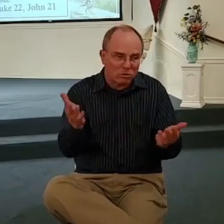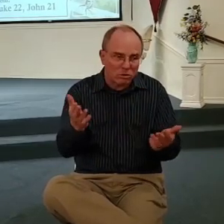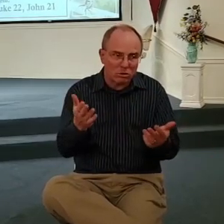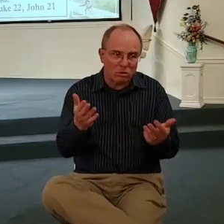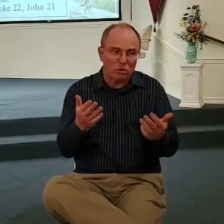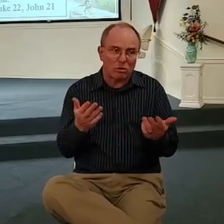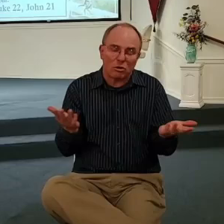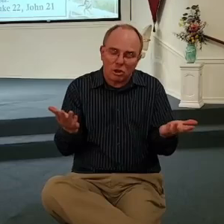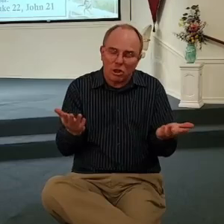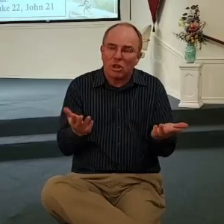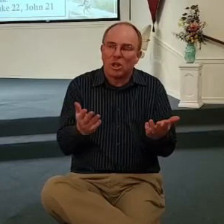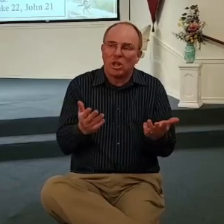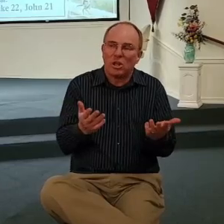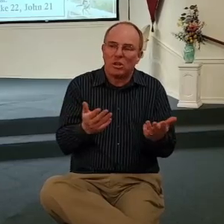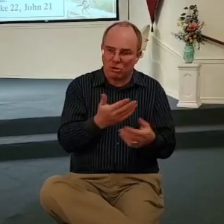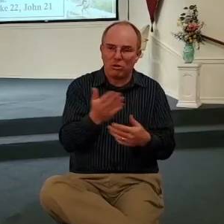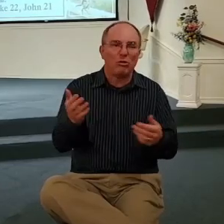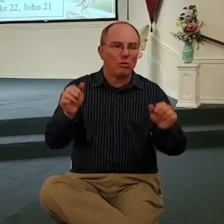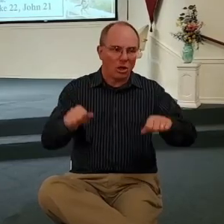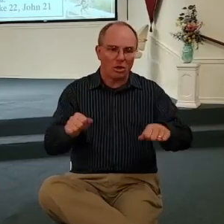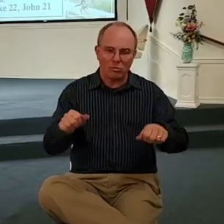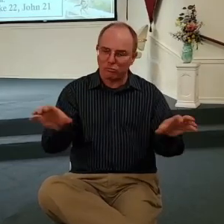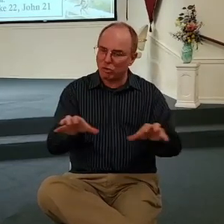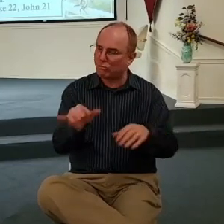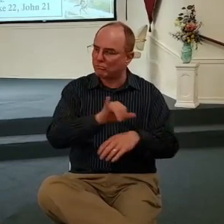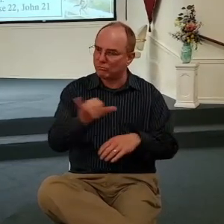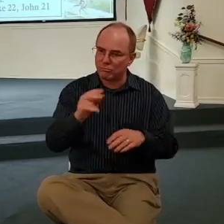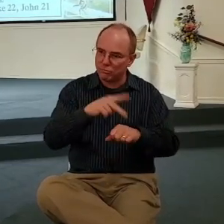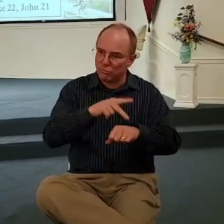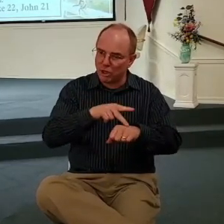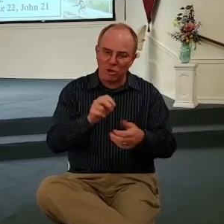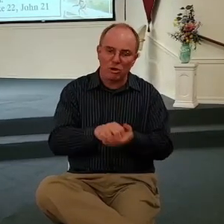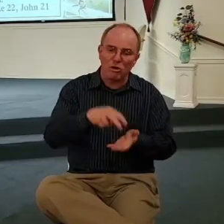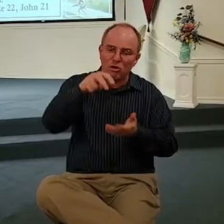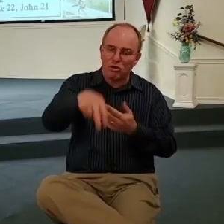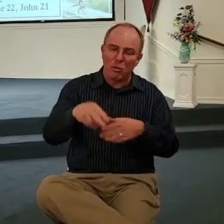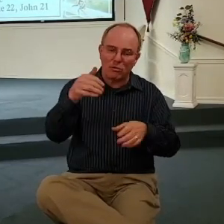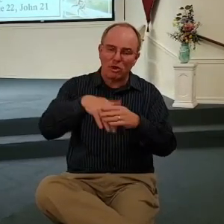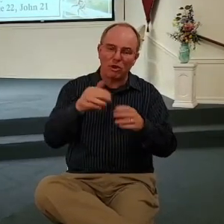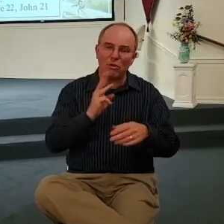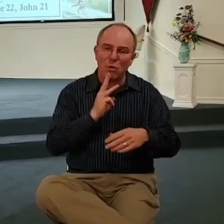you too can make like Peter and jump into the water.